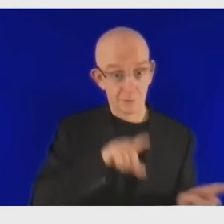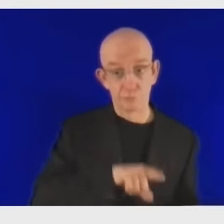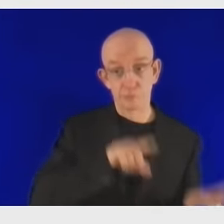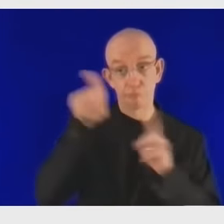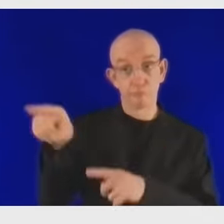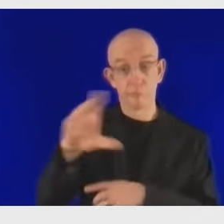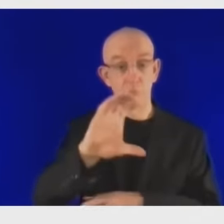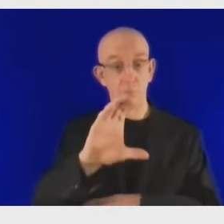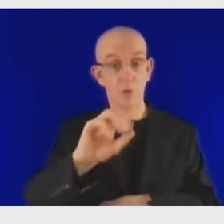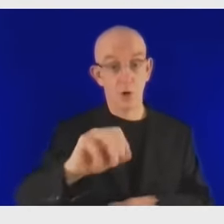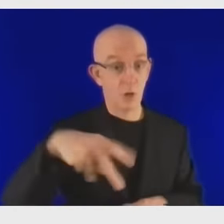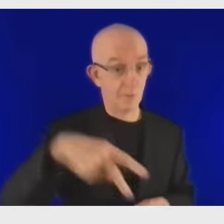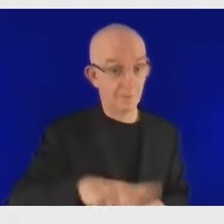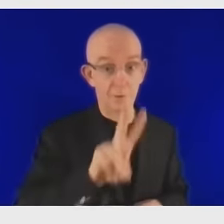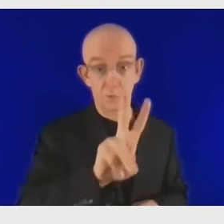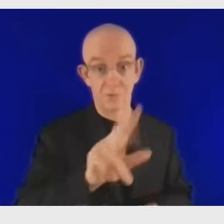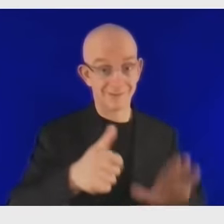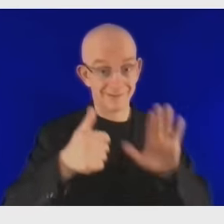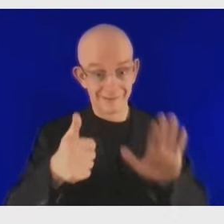big major,